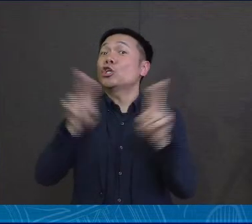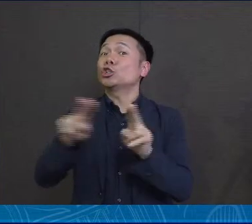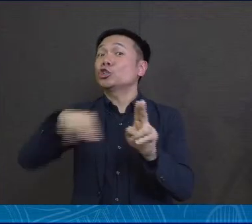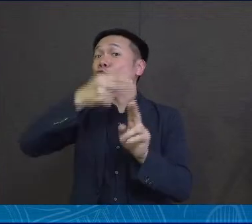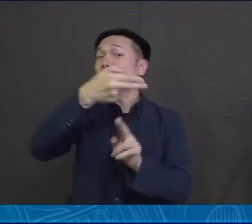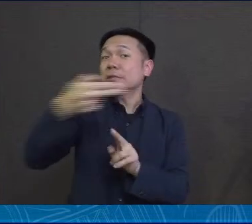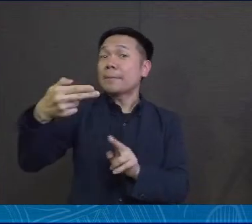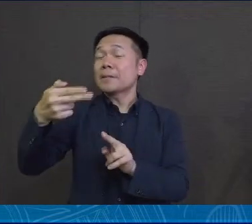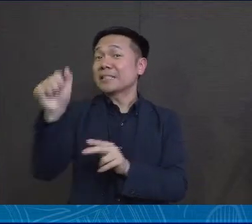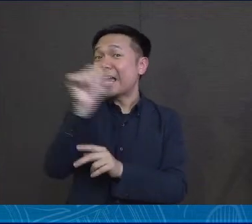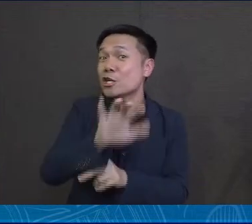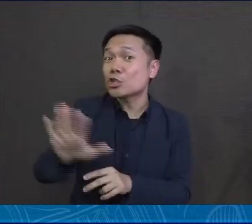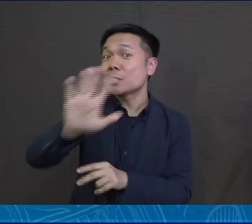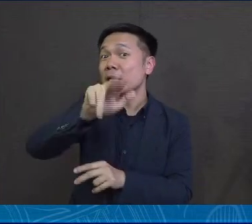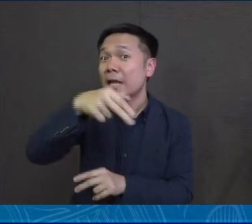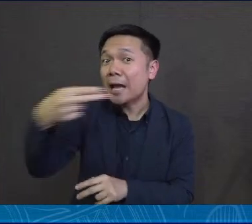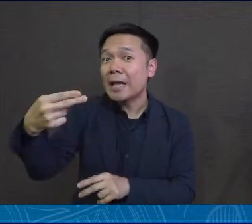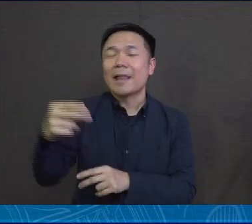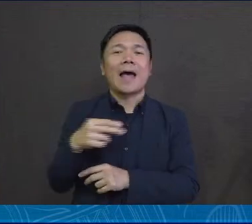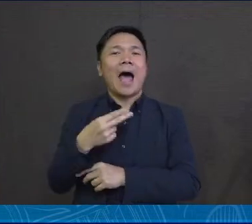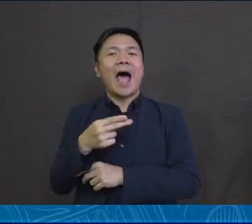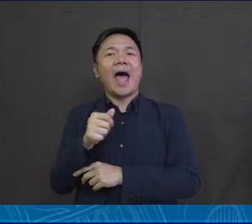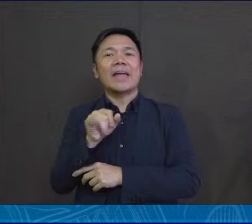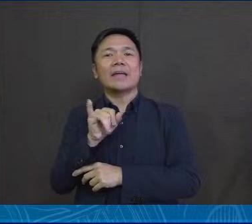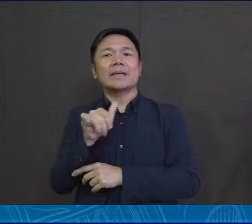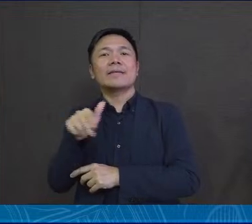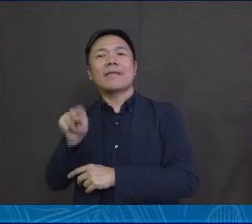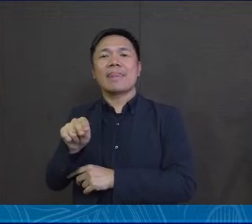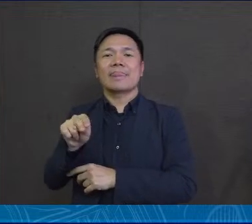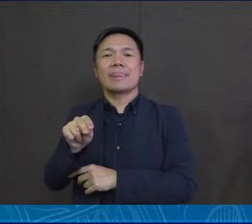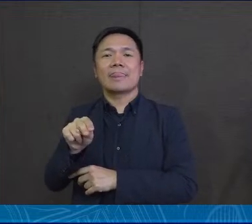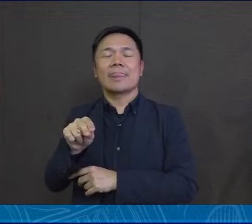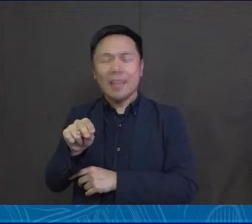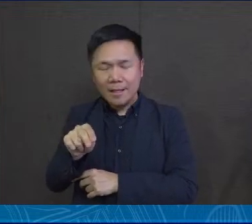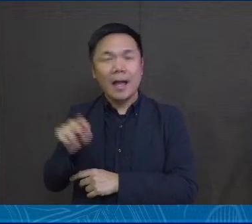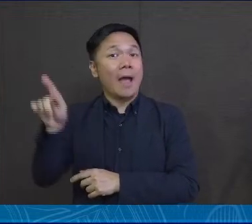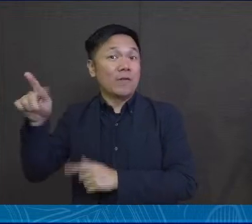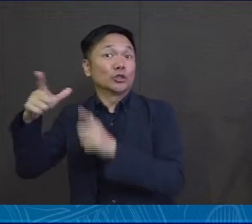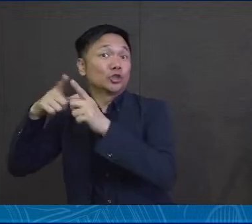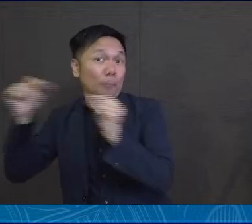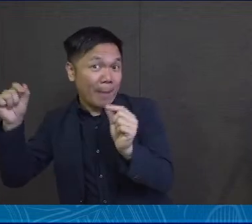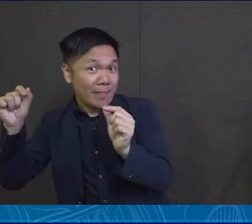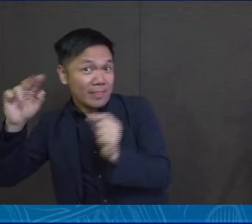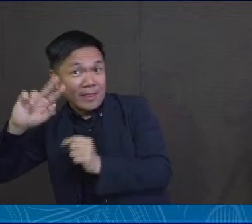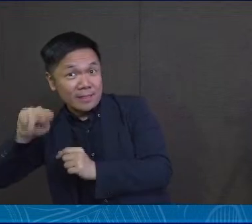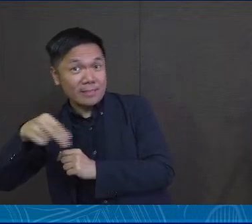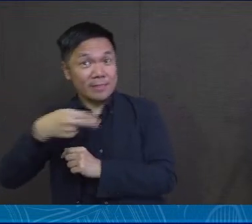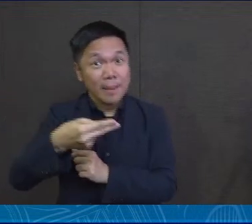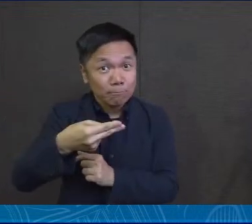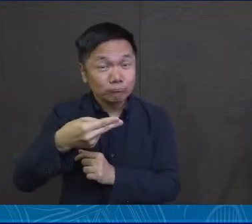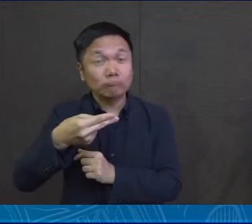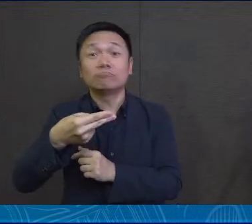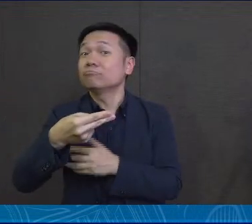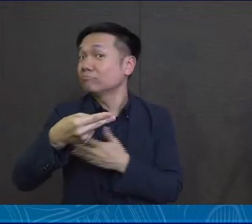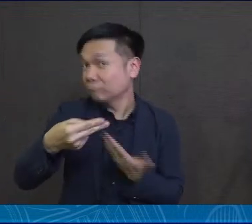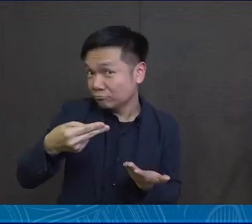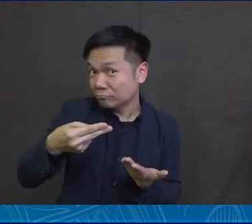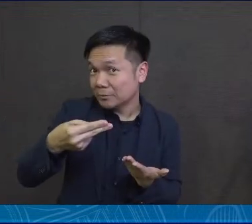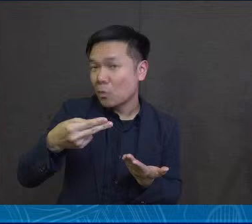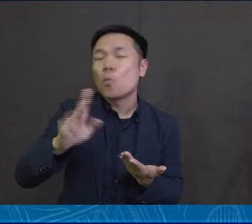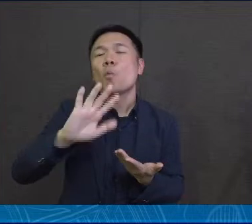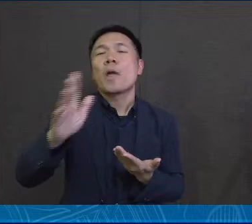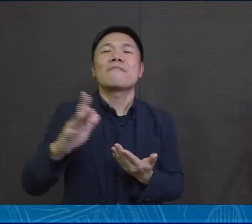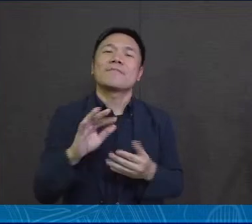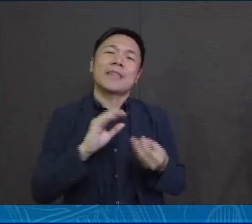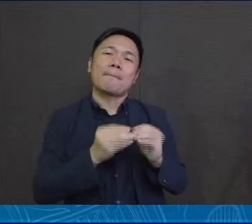is, the Asian name is Typhoon Haiyan. For us in Japanese, we count the typhoons in